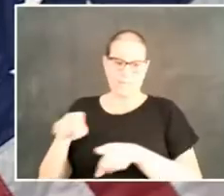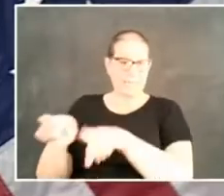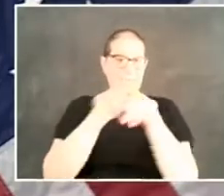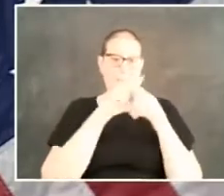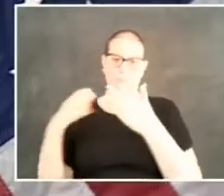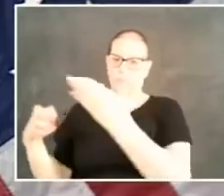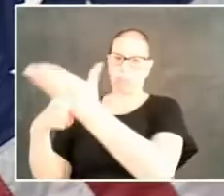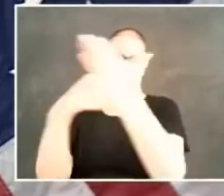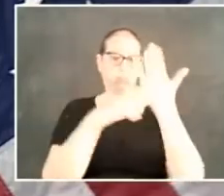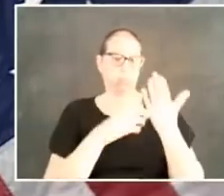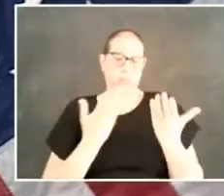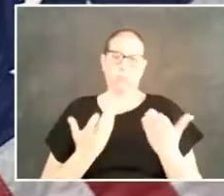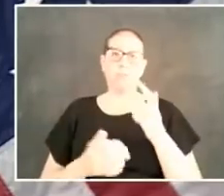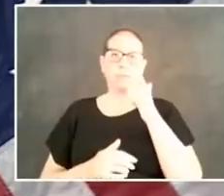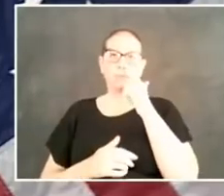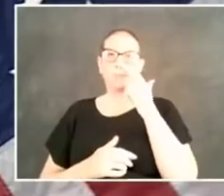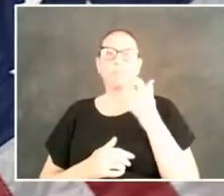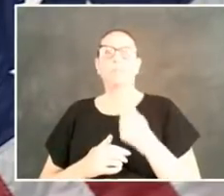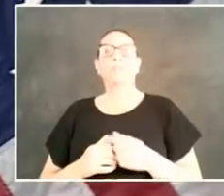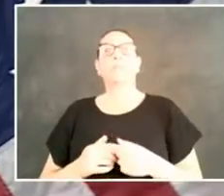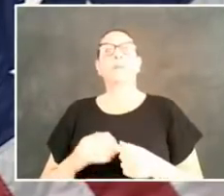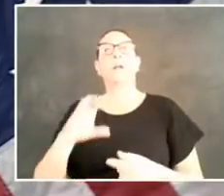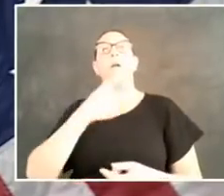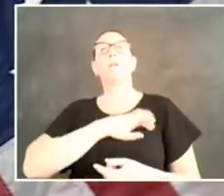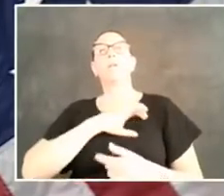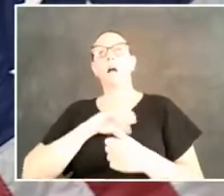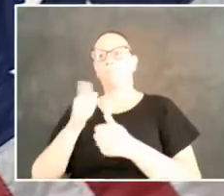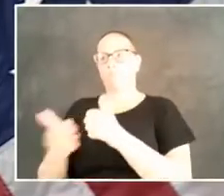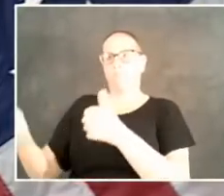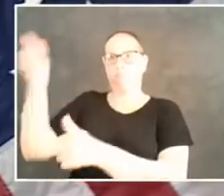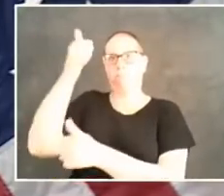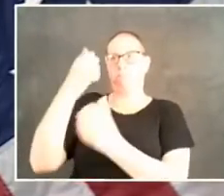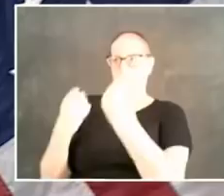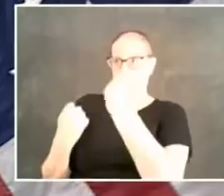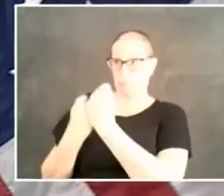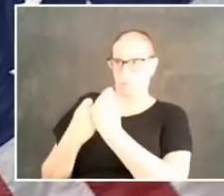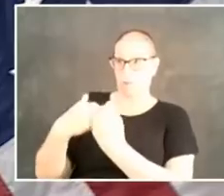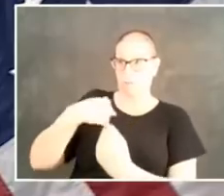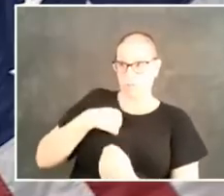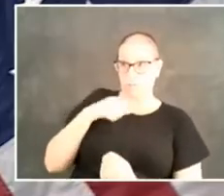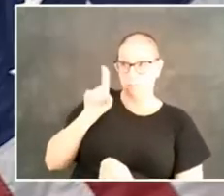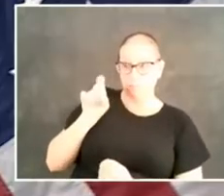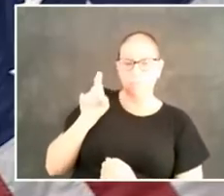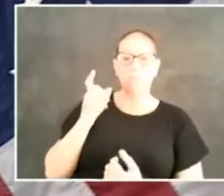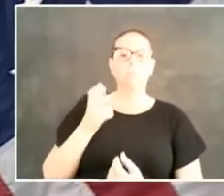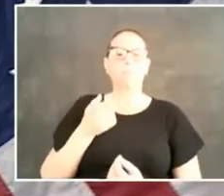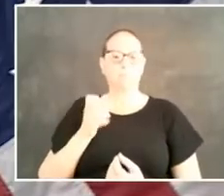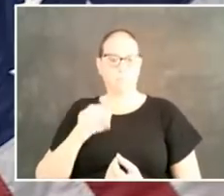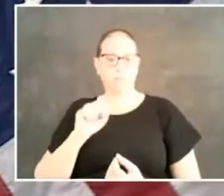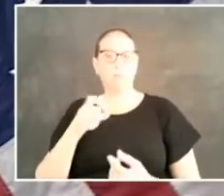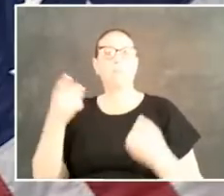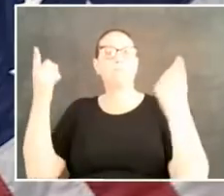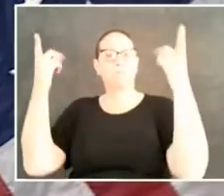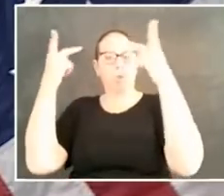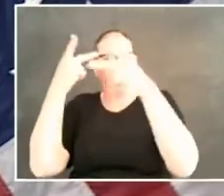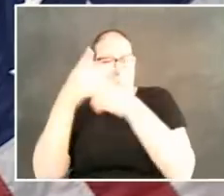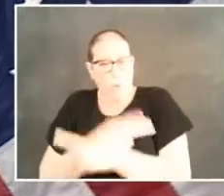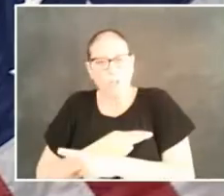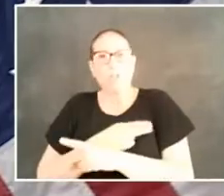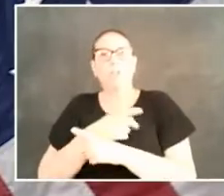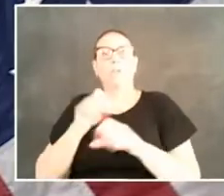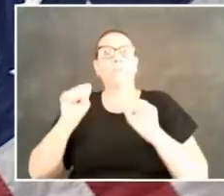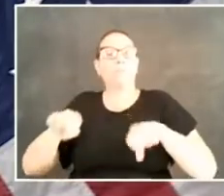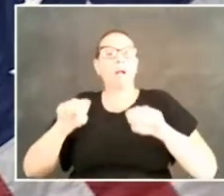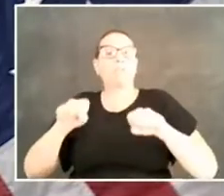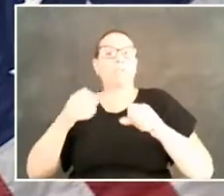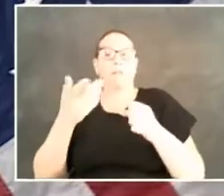this, the worst thing is a large gathering. And if it's dozens of people, it's bad. If it's hundreds of people, it's